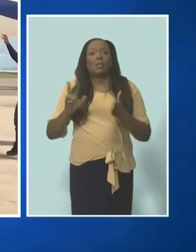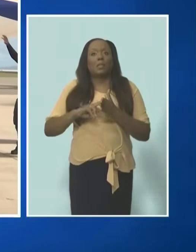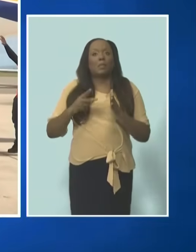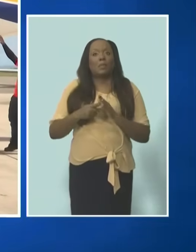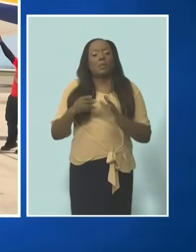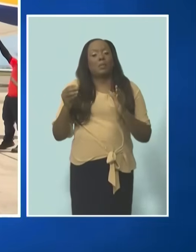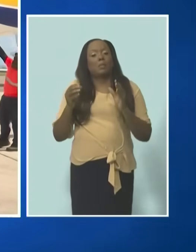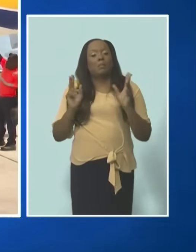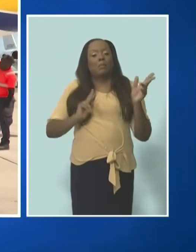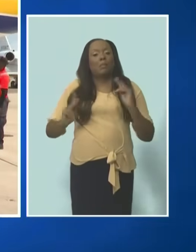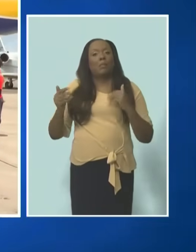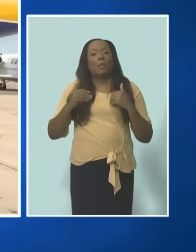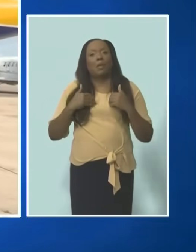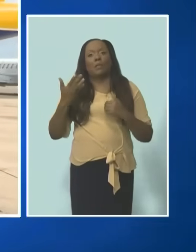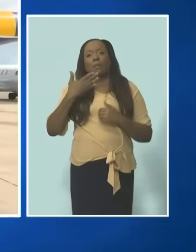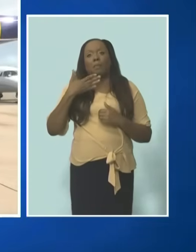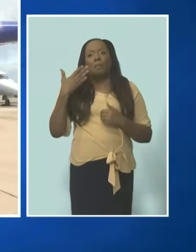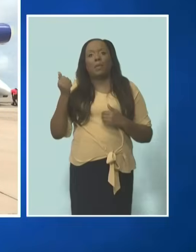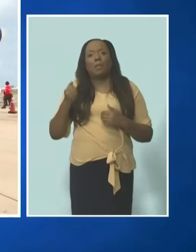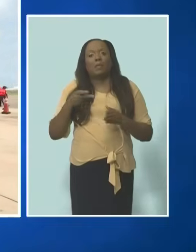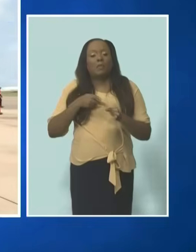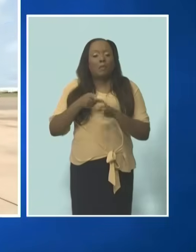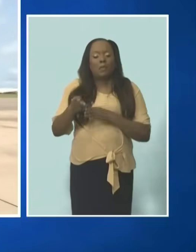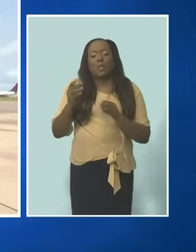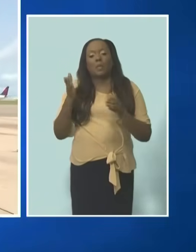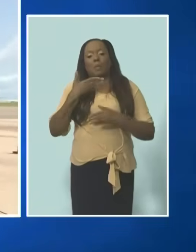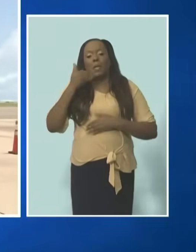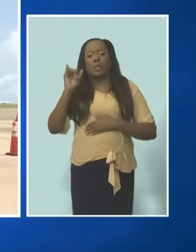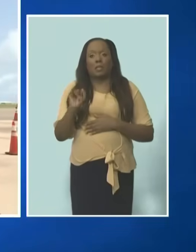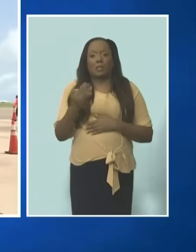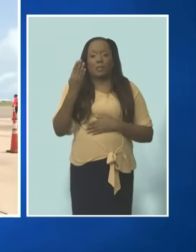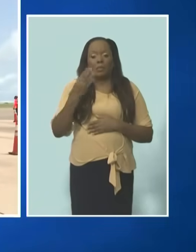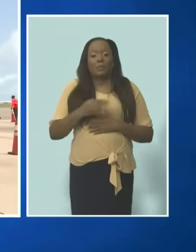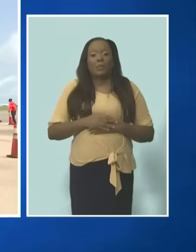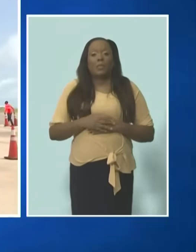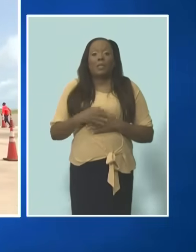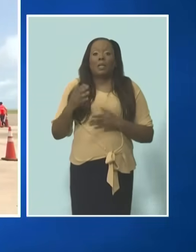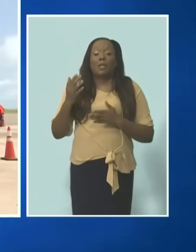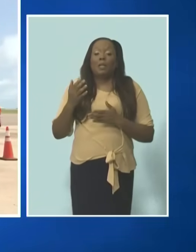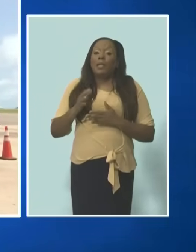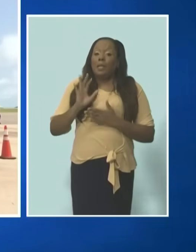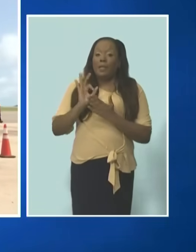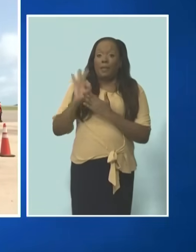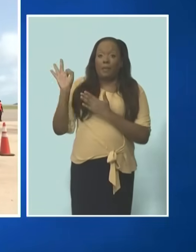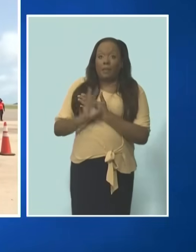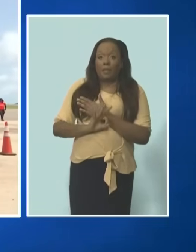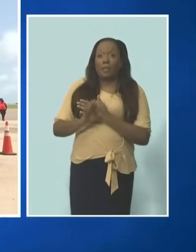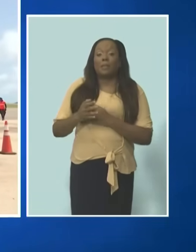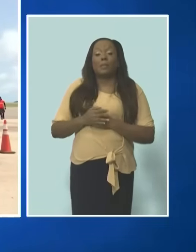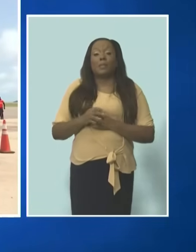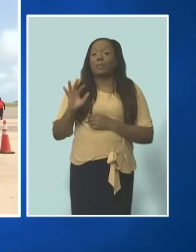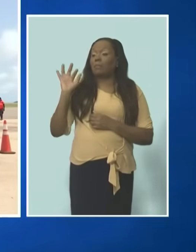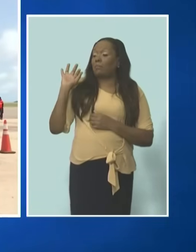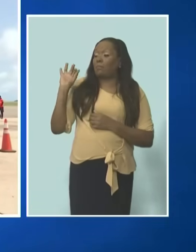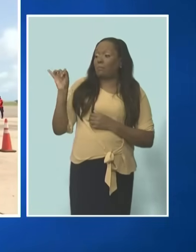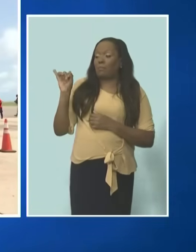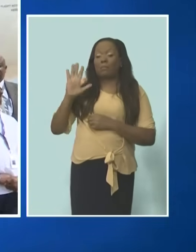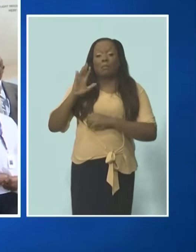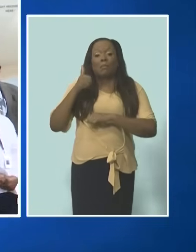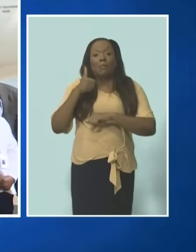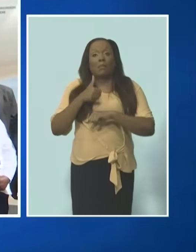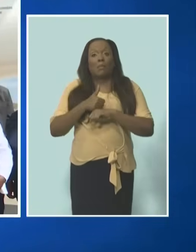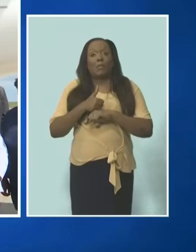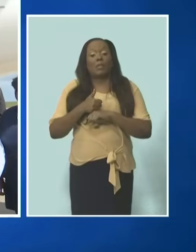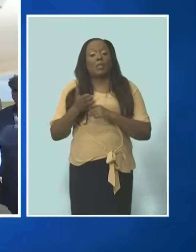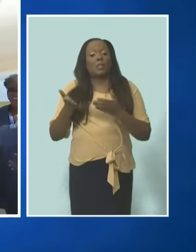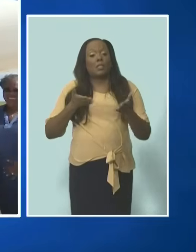and opportunities in aviation. Last February, InterCaribbean further extended its commitment by launching direct